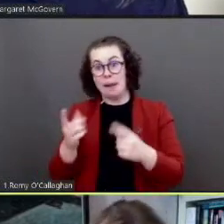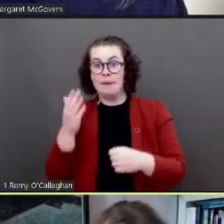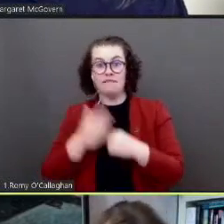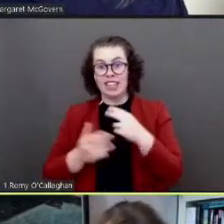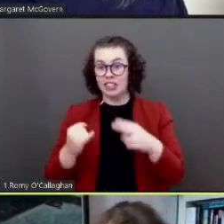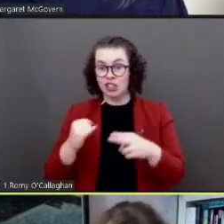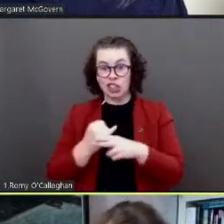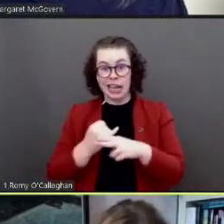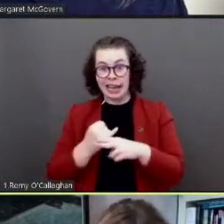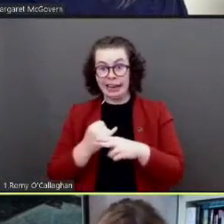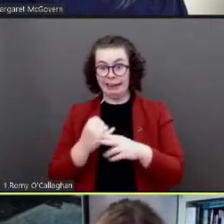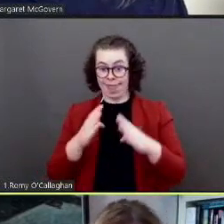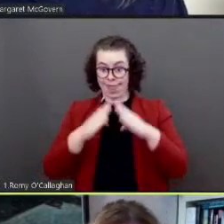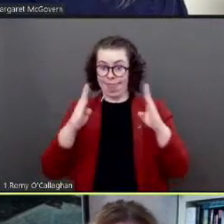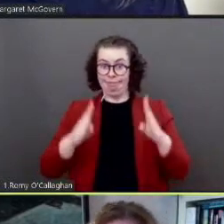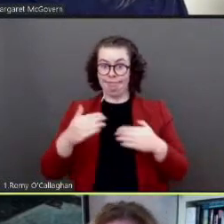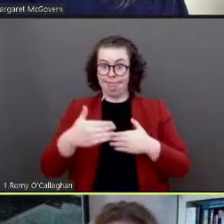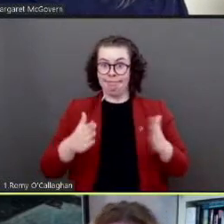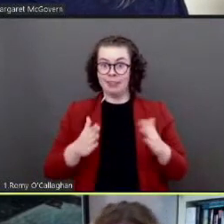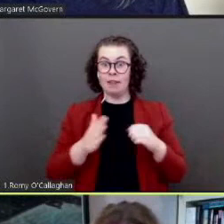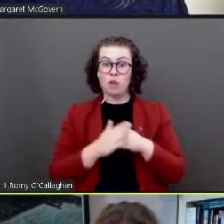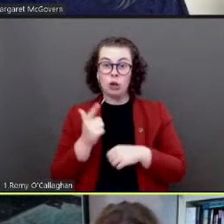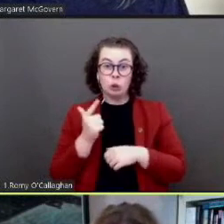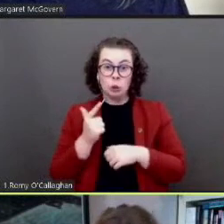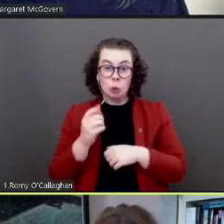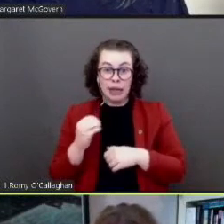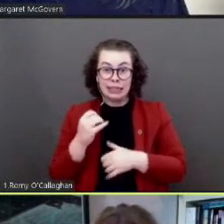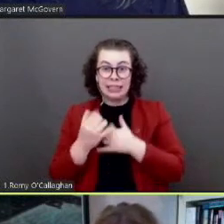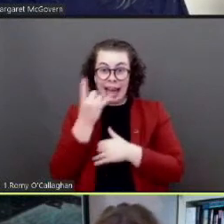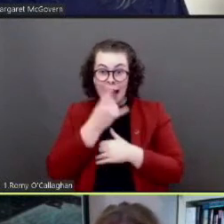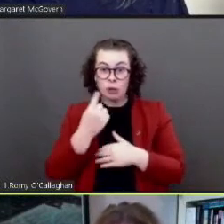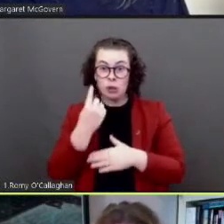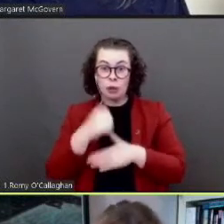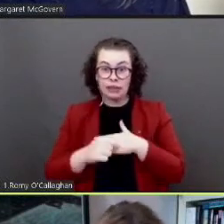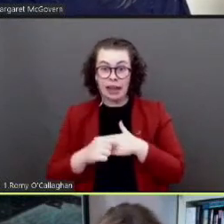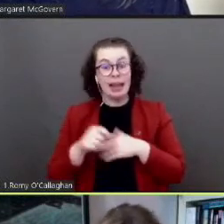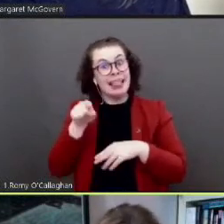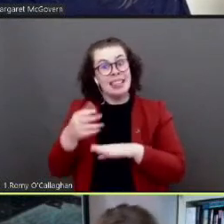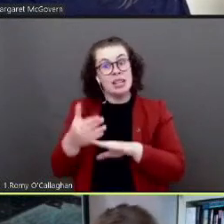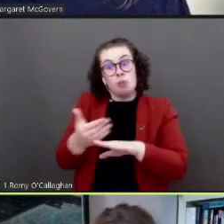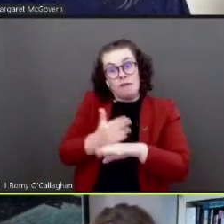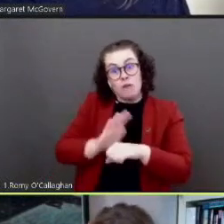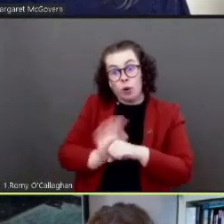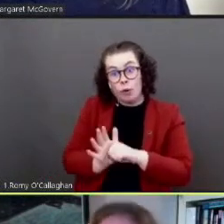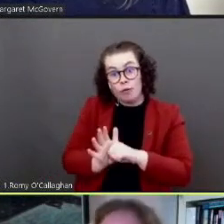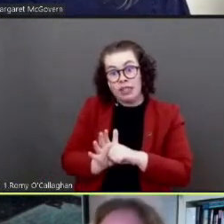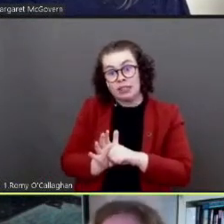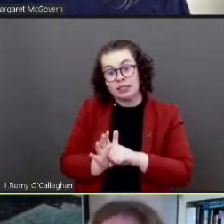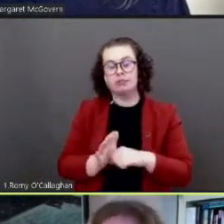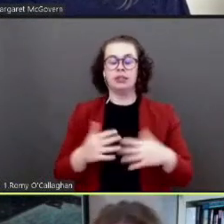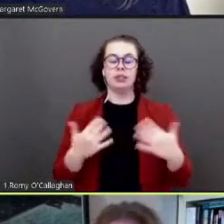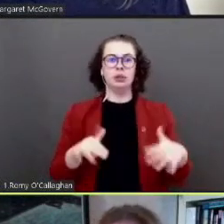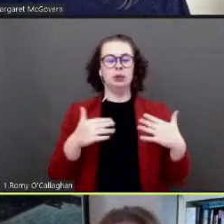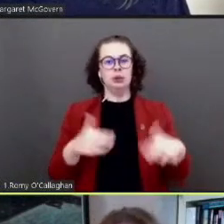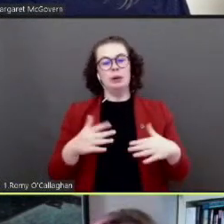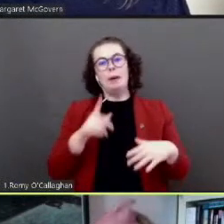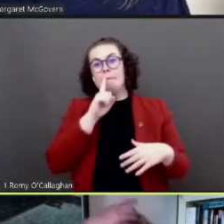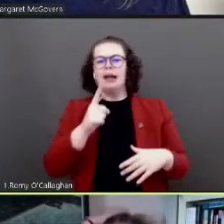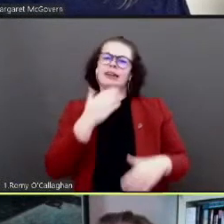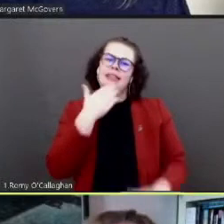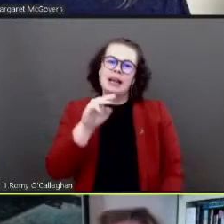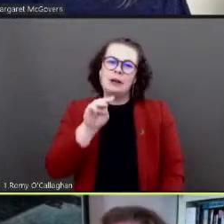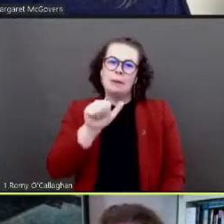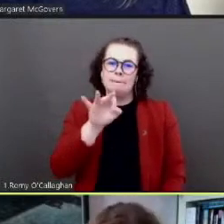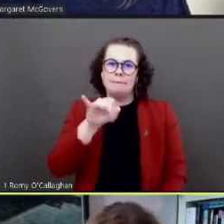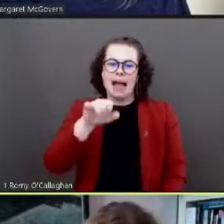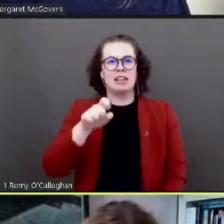on these shores. So there are certainly so many challenges. But thank you, Maggie. You've given me heart anyway,